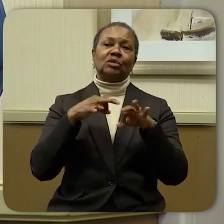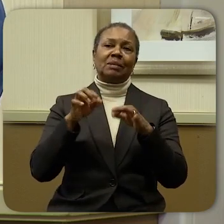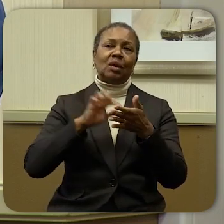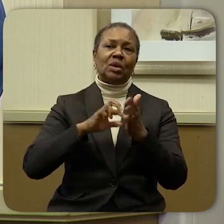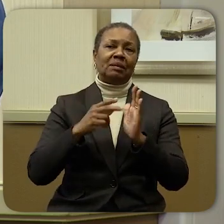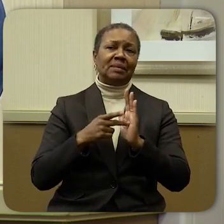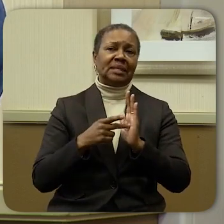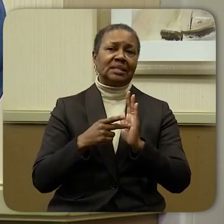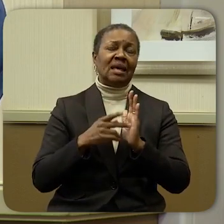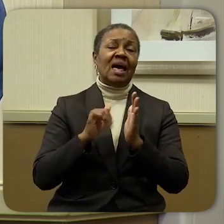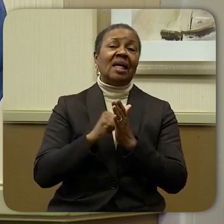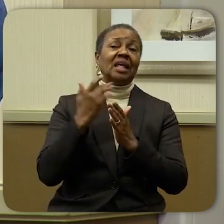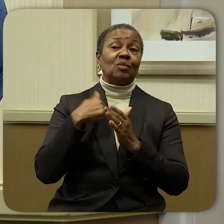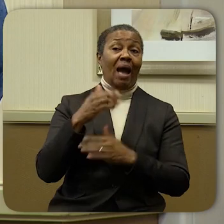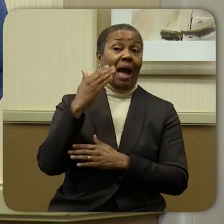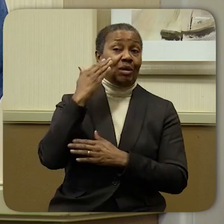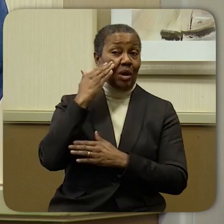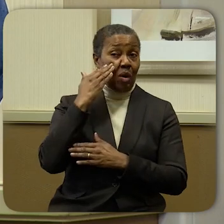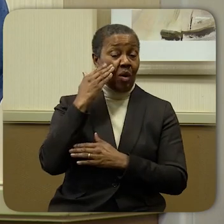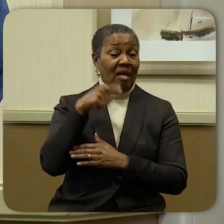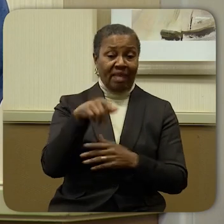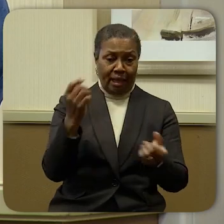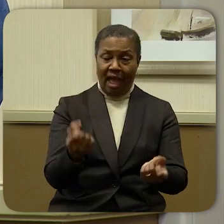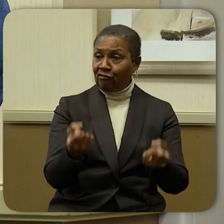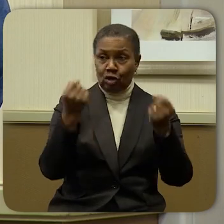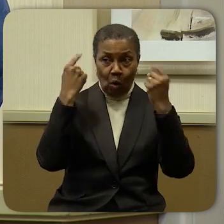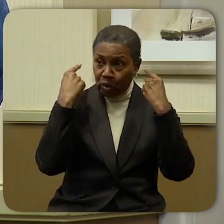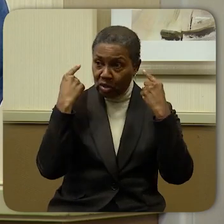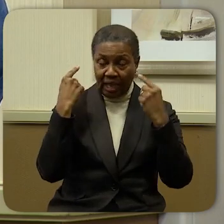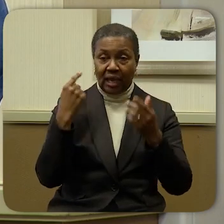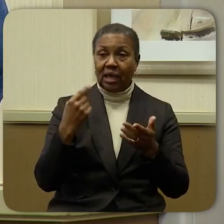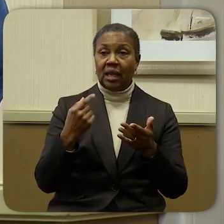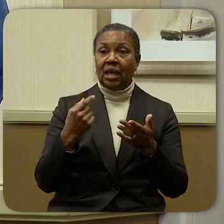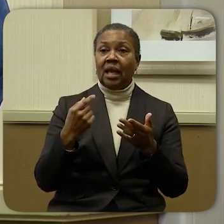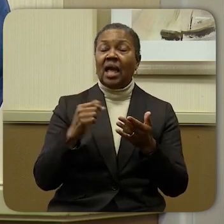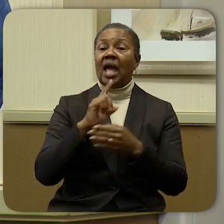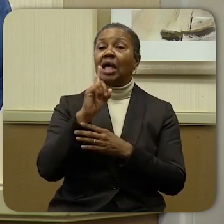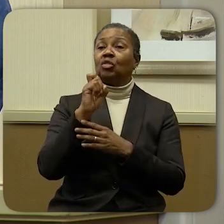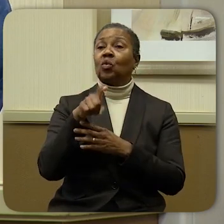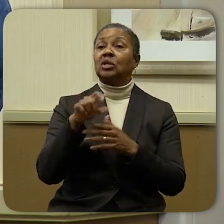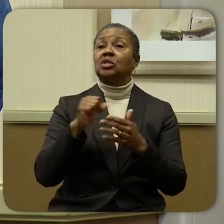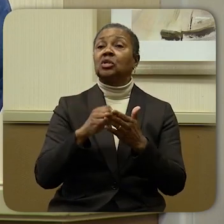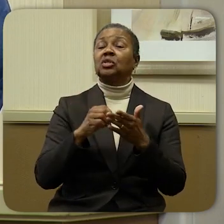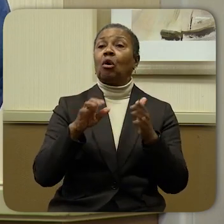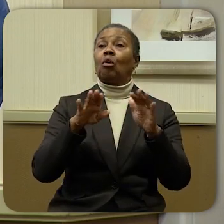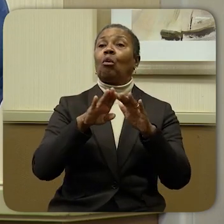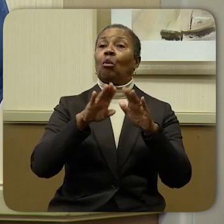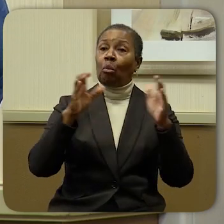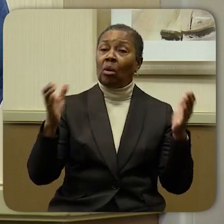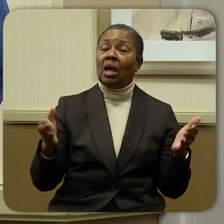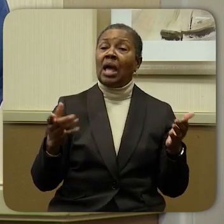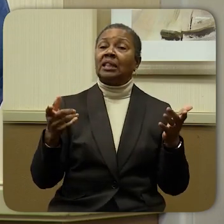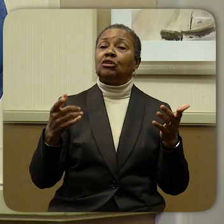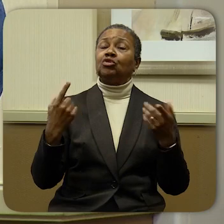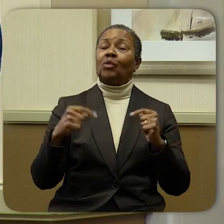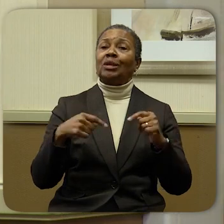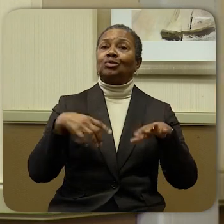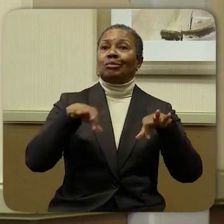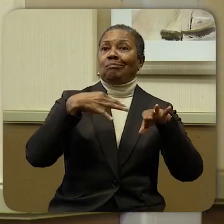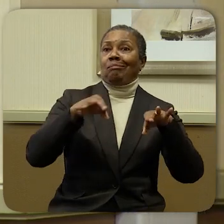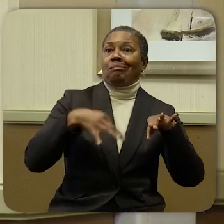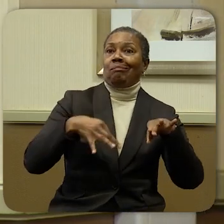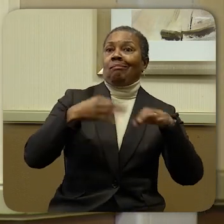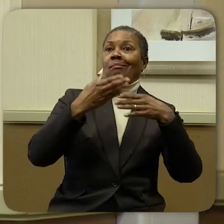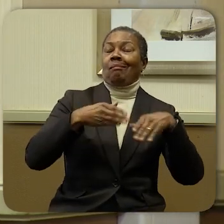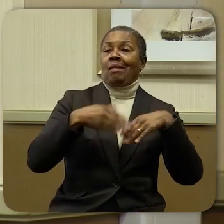means. And that's why I know that they have no understanding, because some of the questions are so, and then you gotta, you know, you're breaking down the language to try to